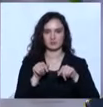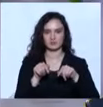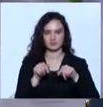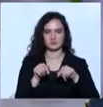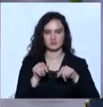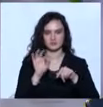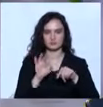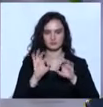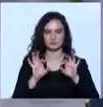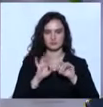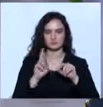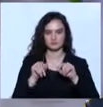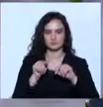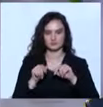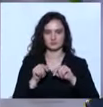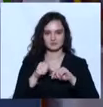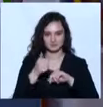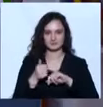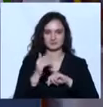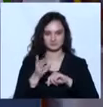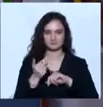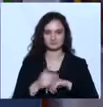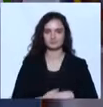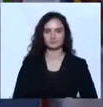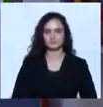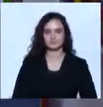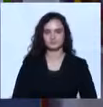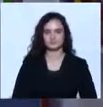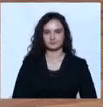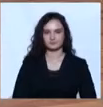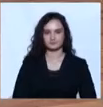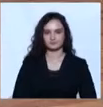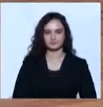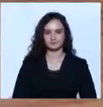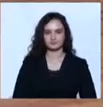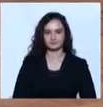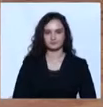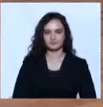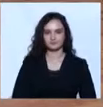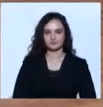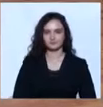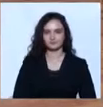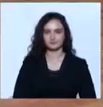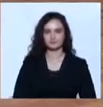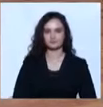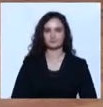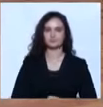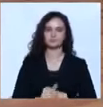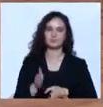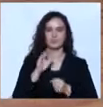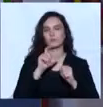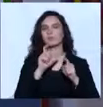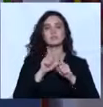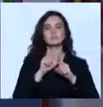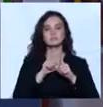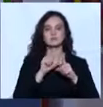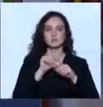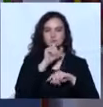vacation. That has been fun. It has been. So now let's look at our first vocabulary